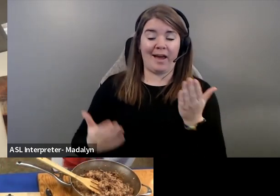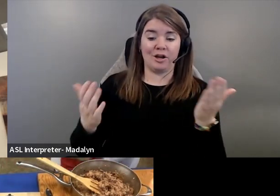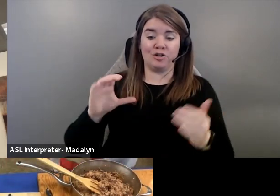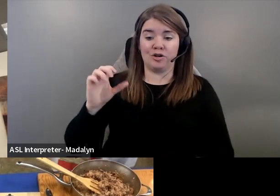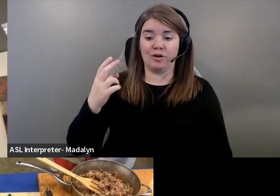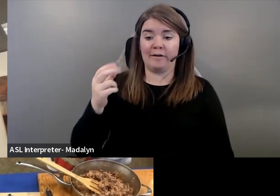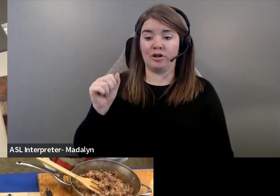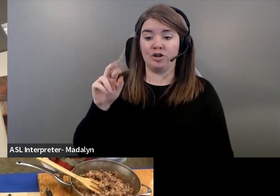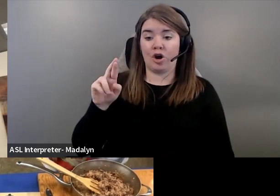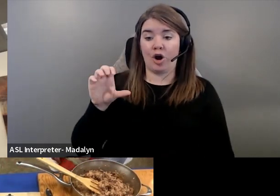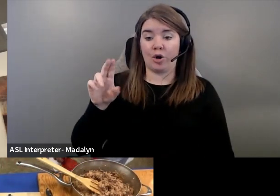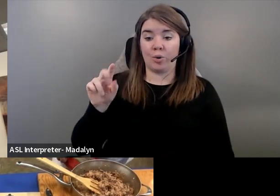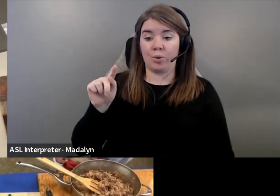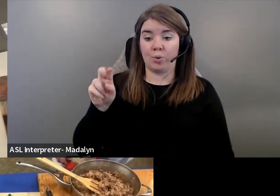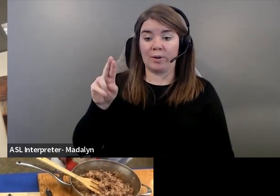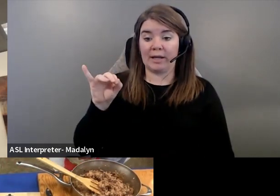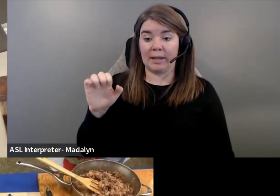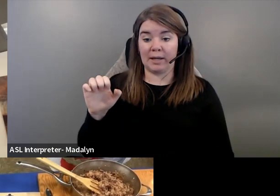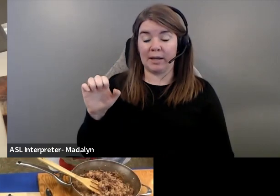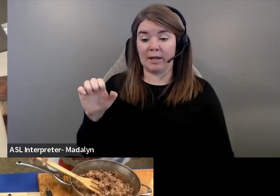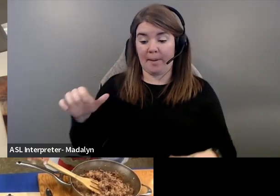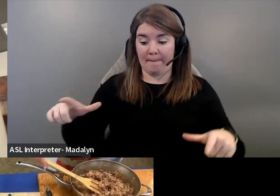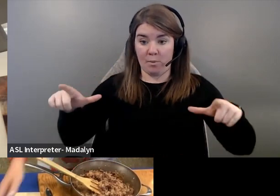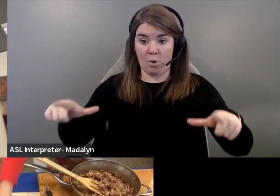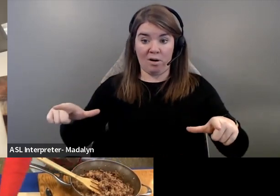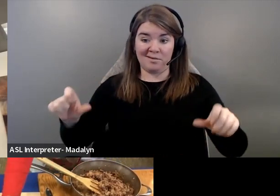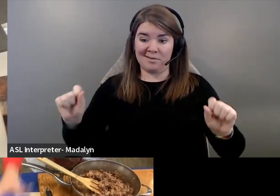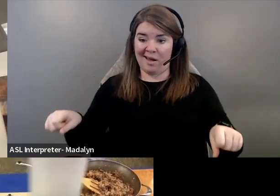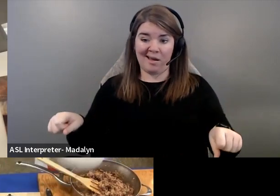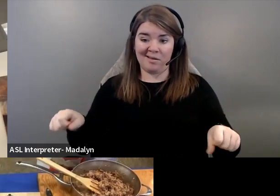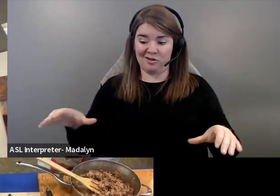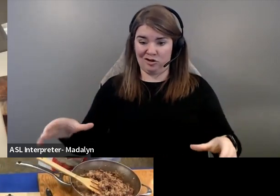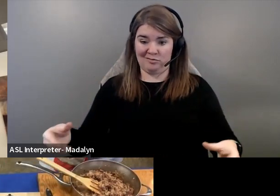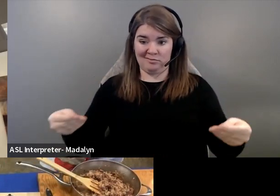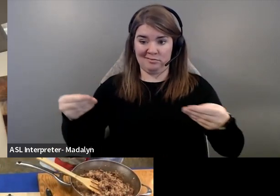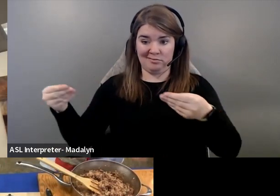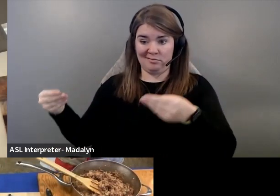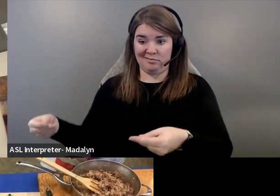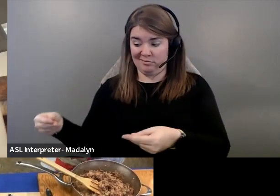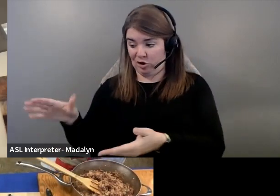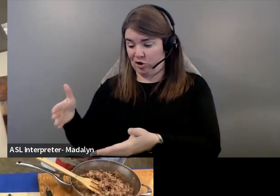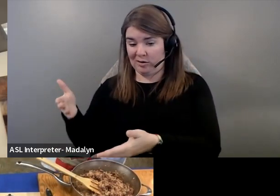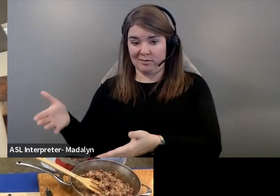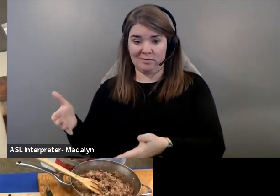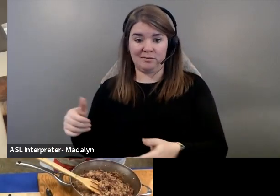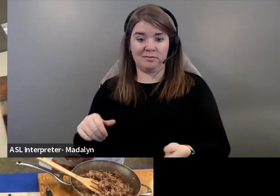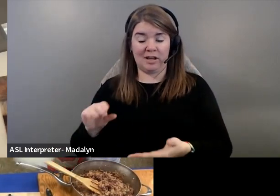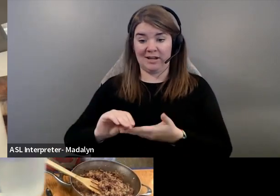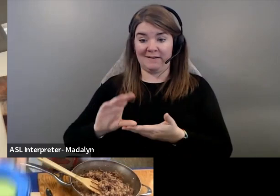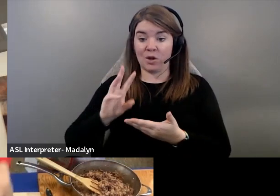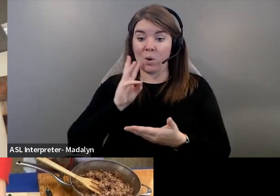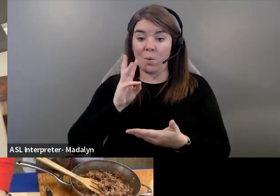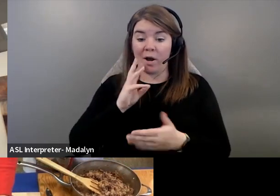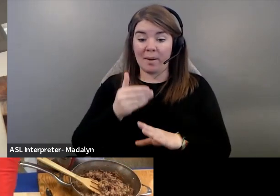they can move to a tabletop and you could do some of the cooking there. And that's where I just have this filled with water ahead of time, so it